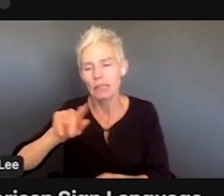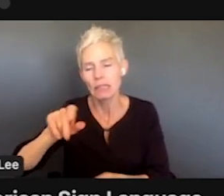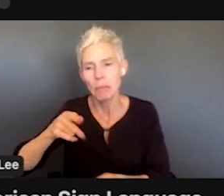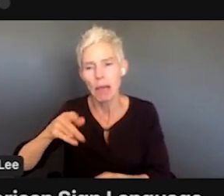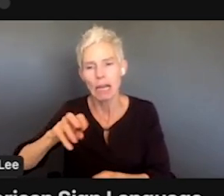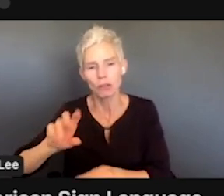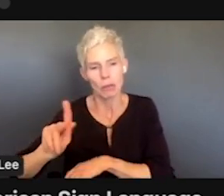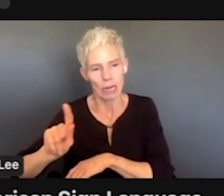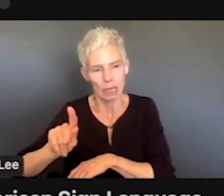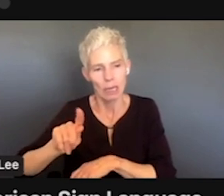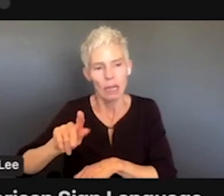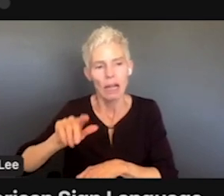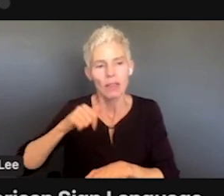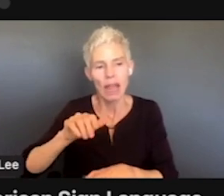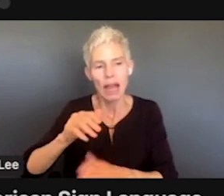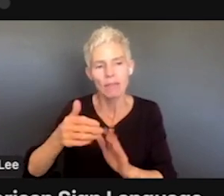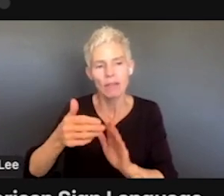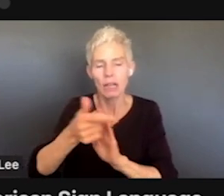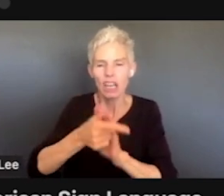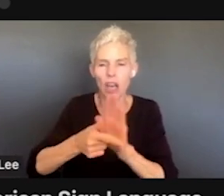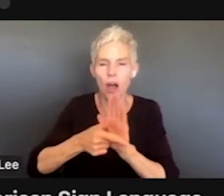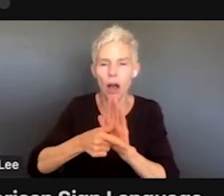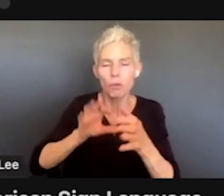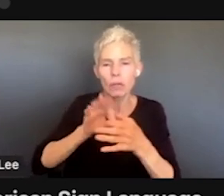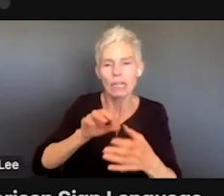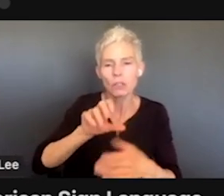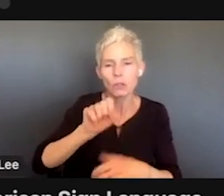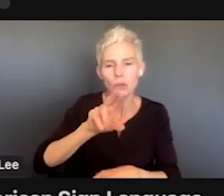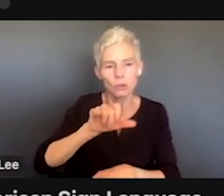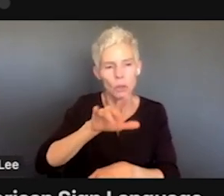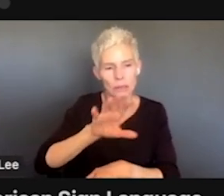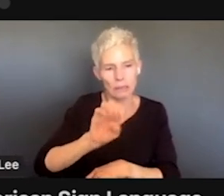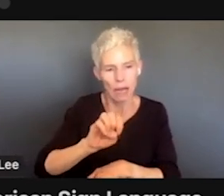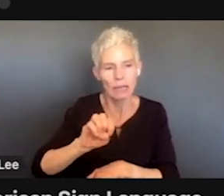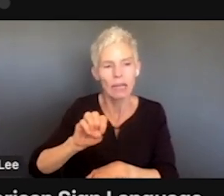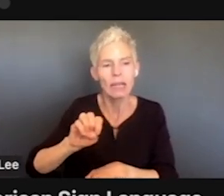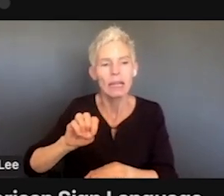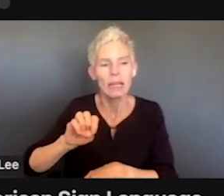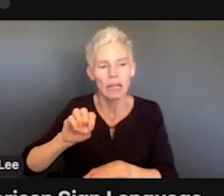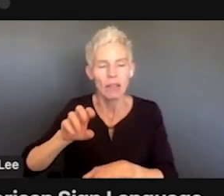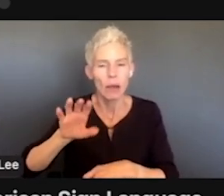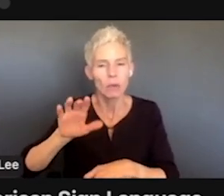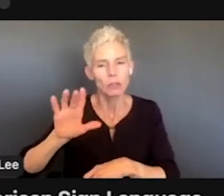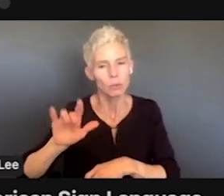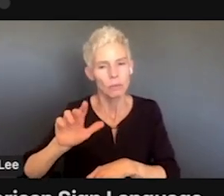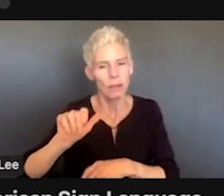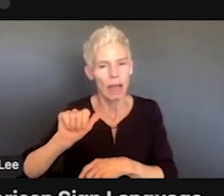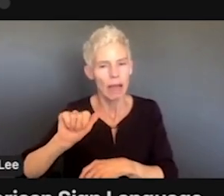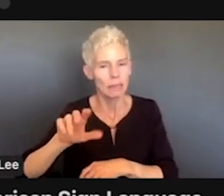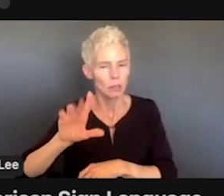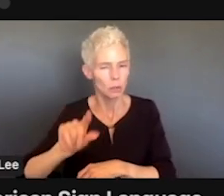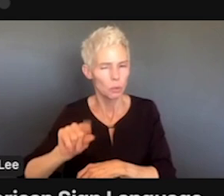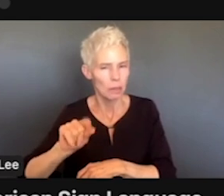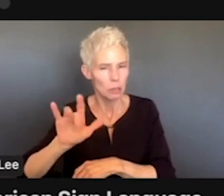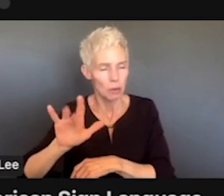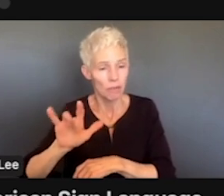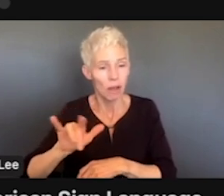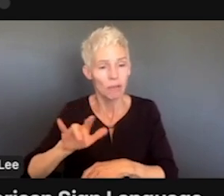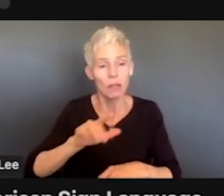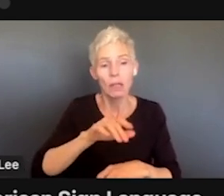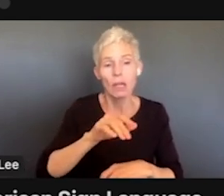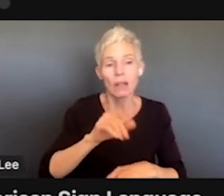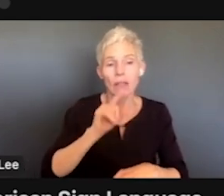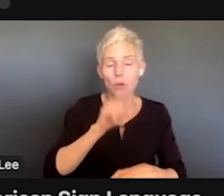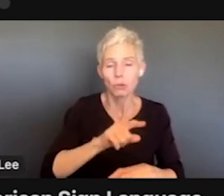which is HR 3505. In 2023, more than 49,300 lives were lost to